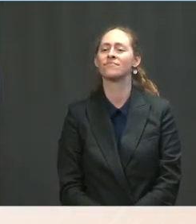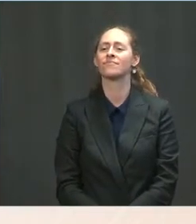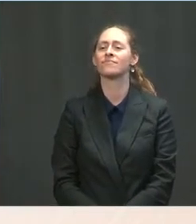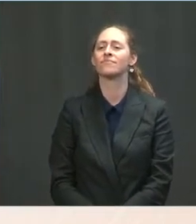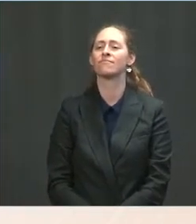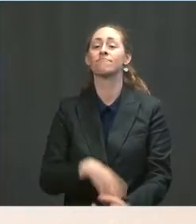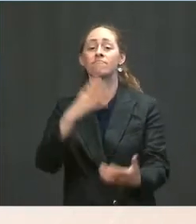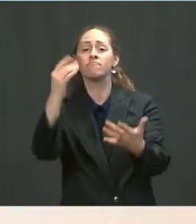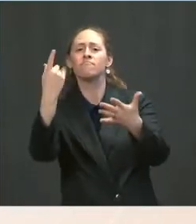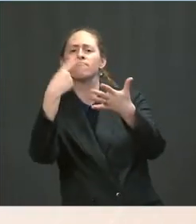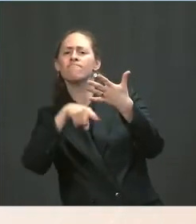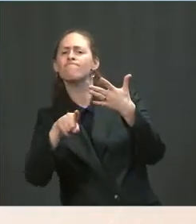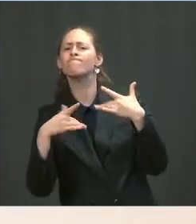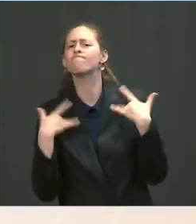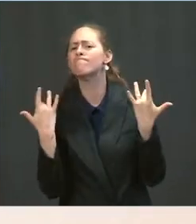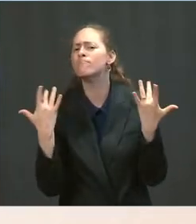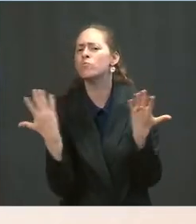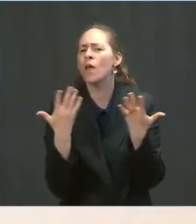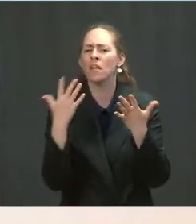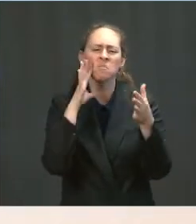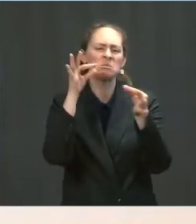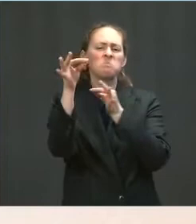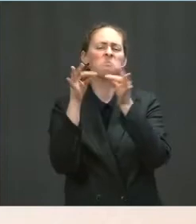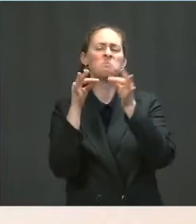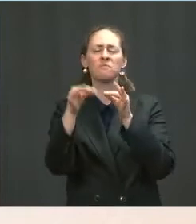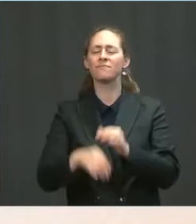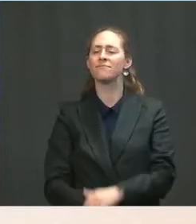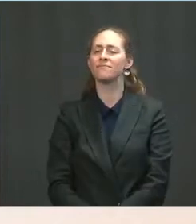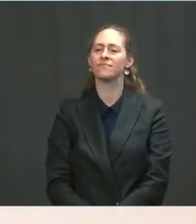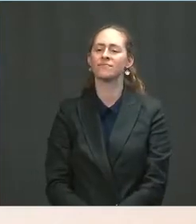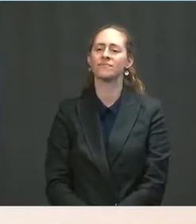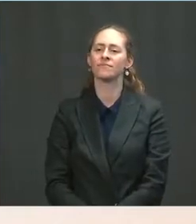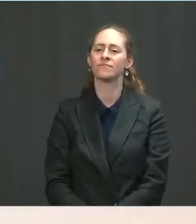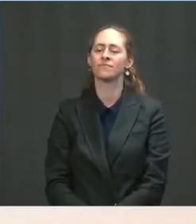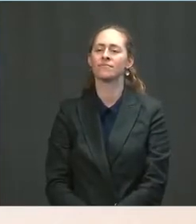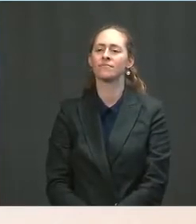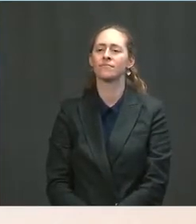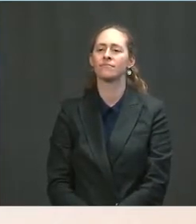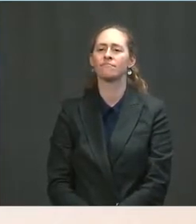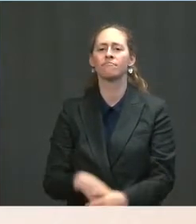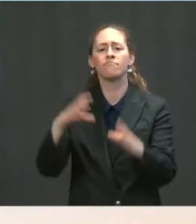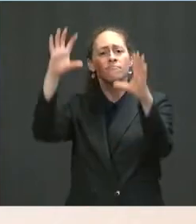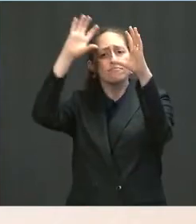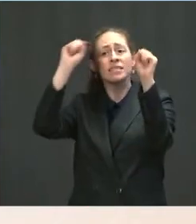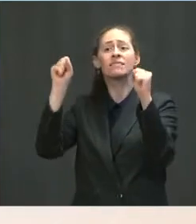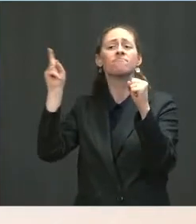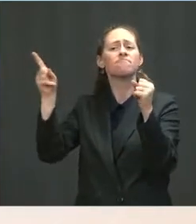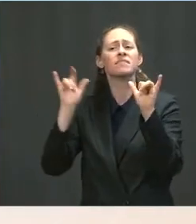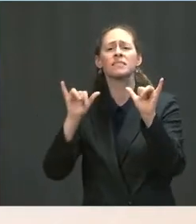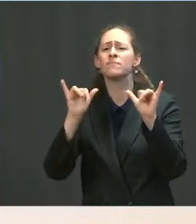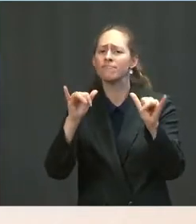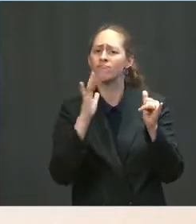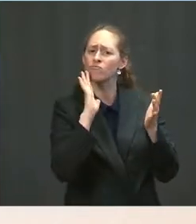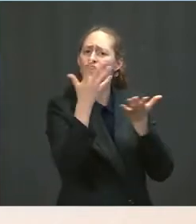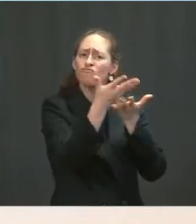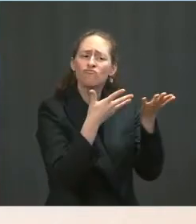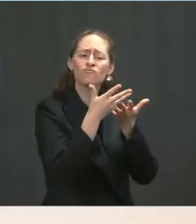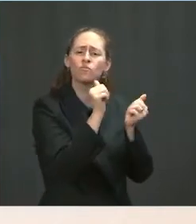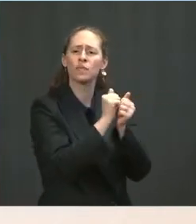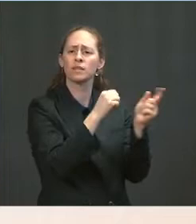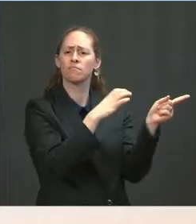This next coming week, the President will continue engaging with members of Congress to pass the